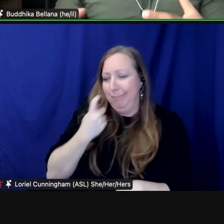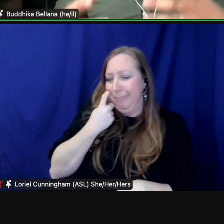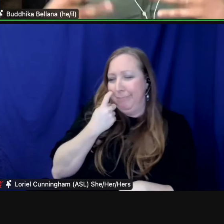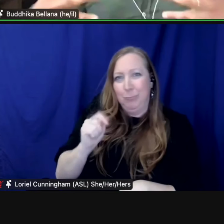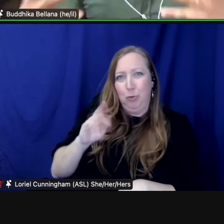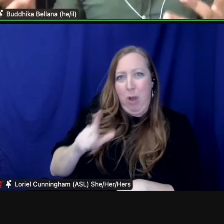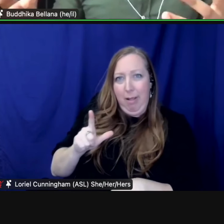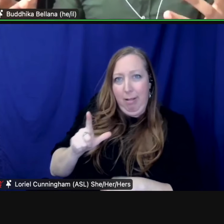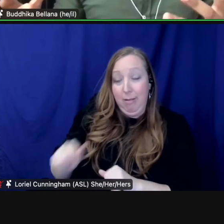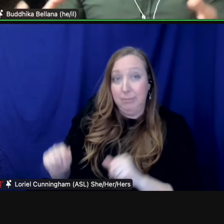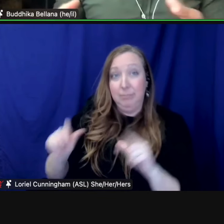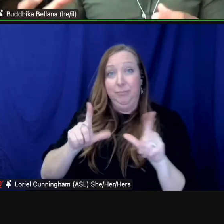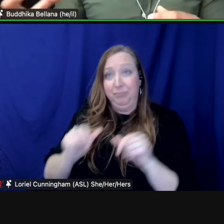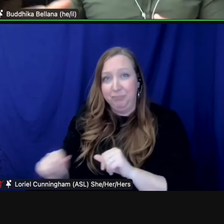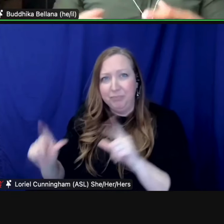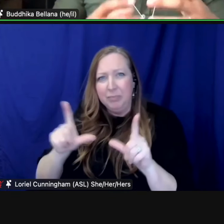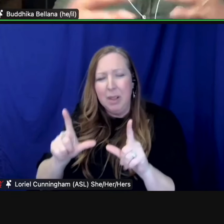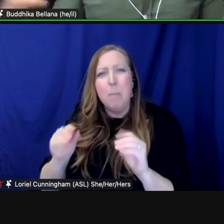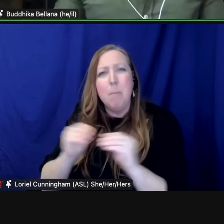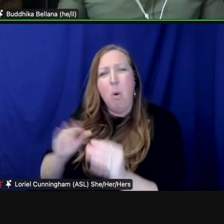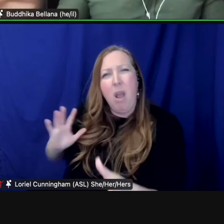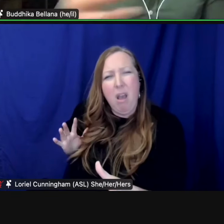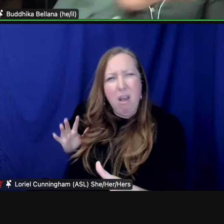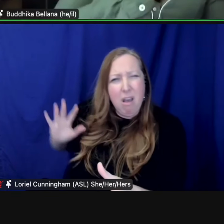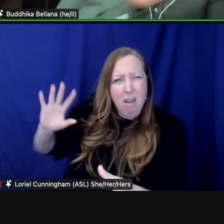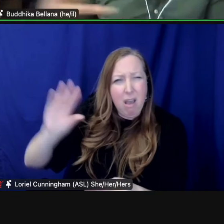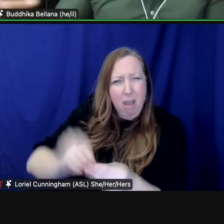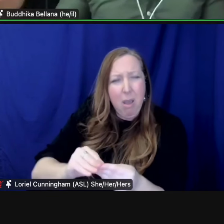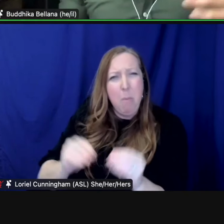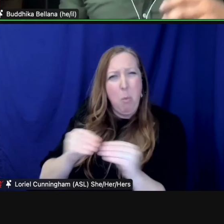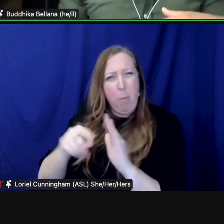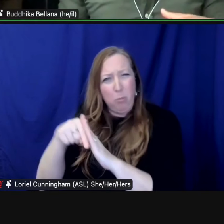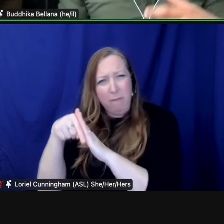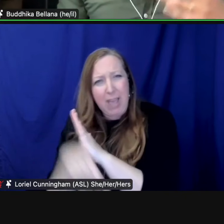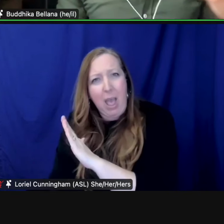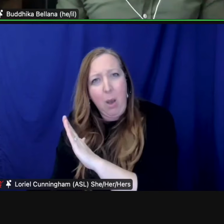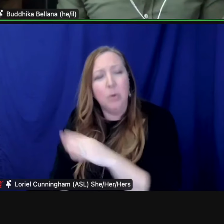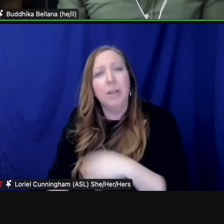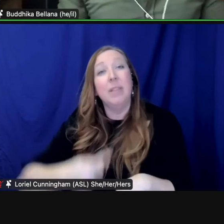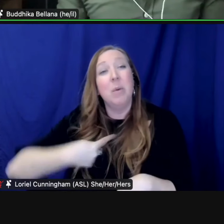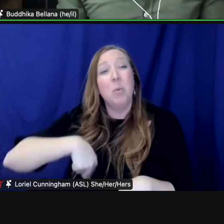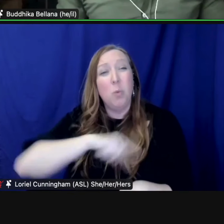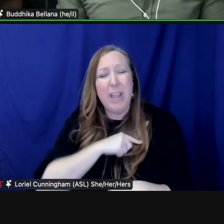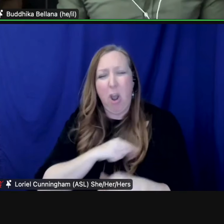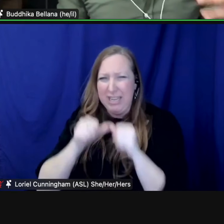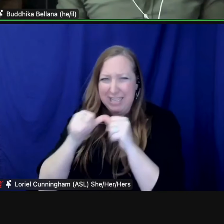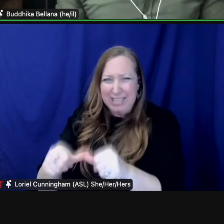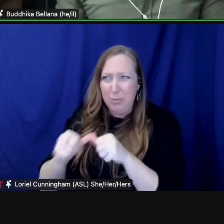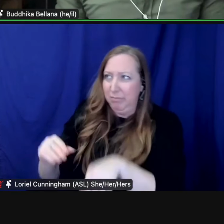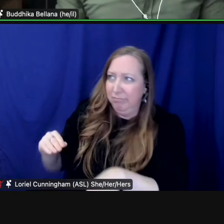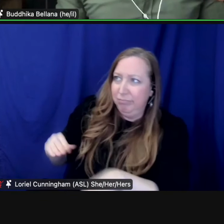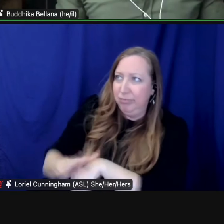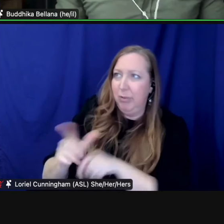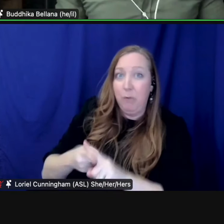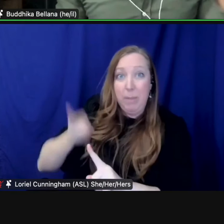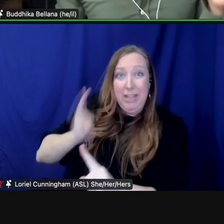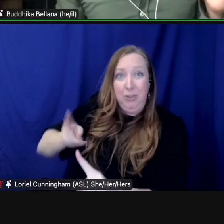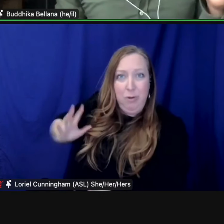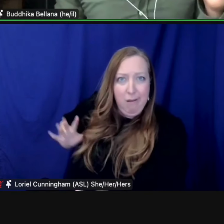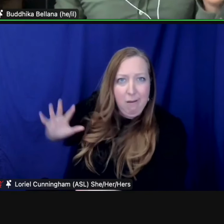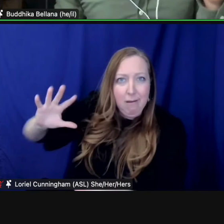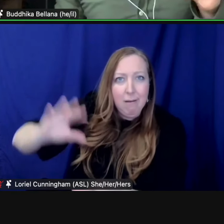Here, it's something far more profound, that we're continuously embedded in this stream, and it can have lasting influences on us,